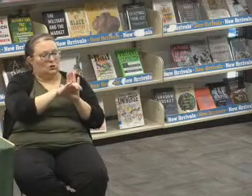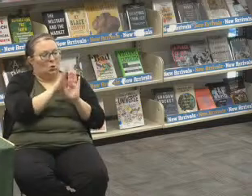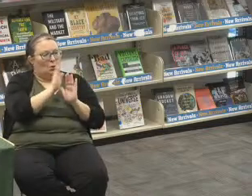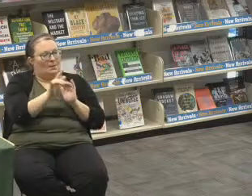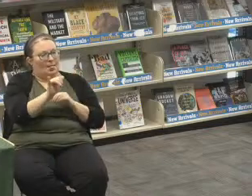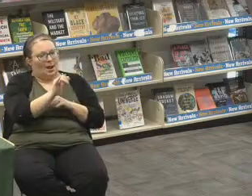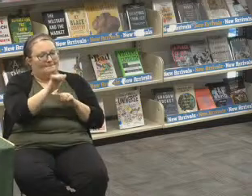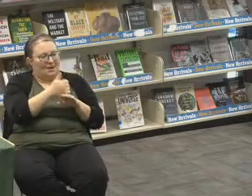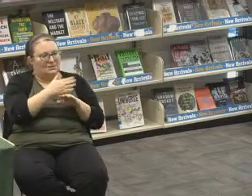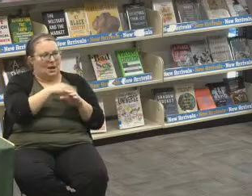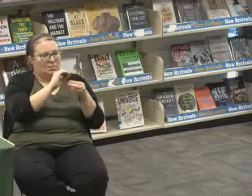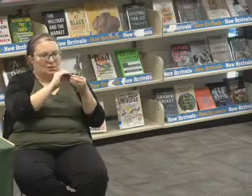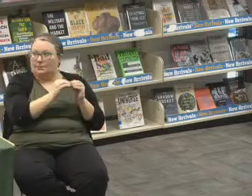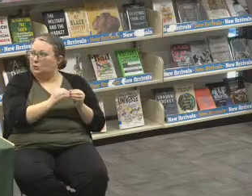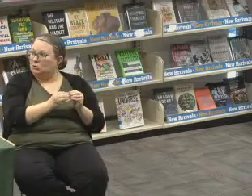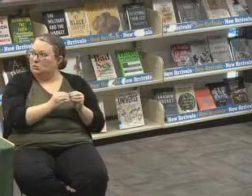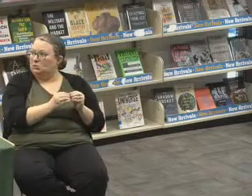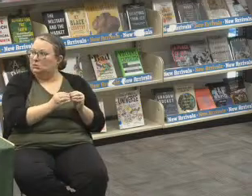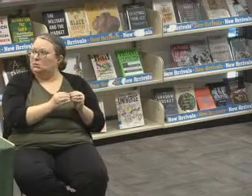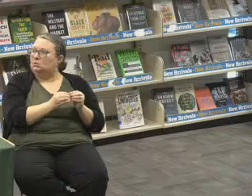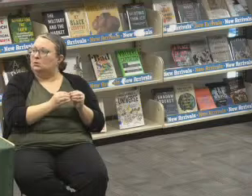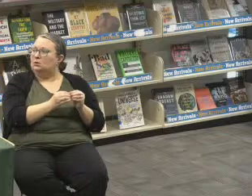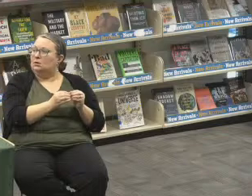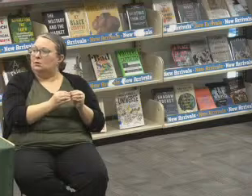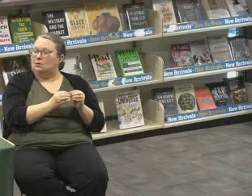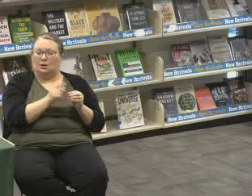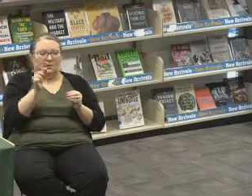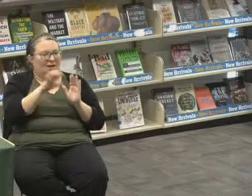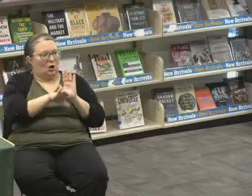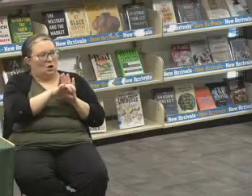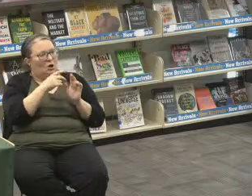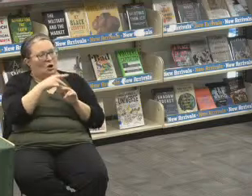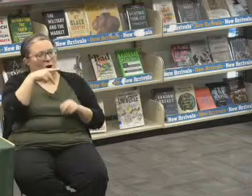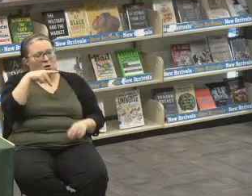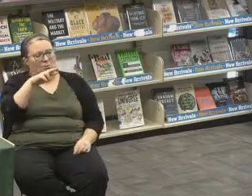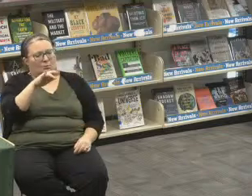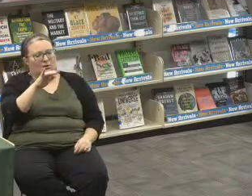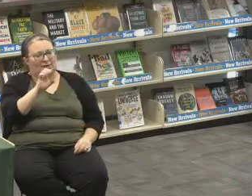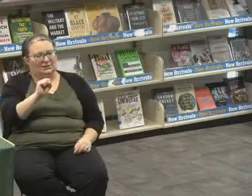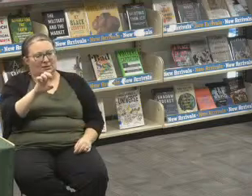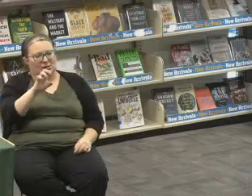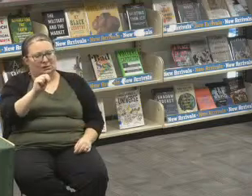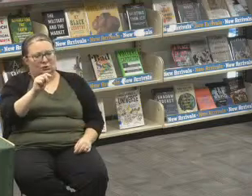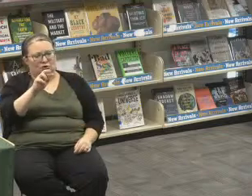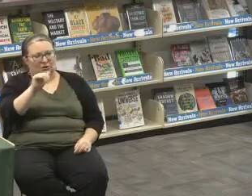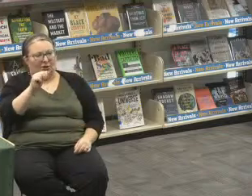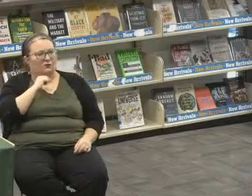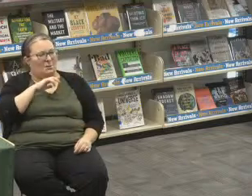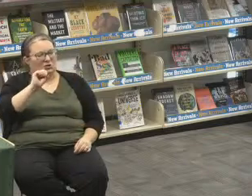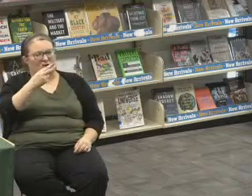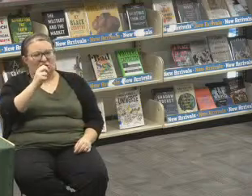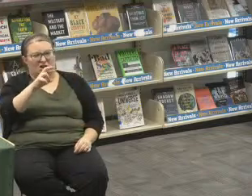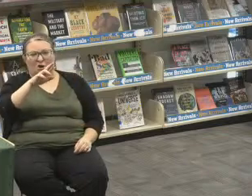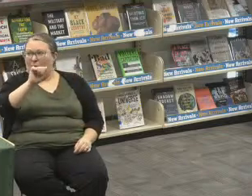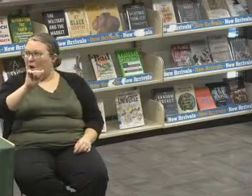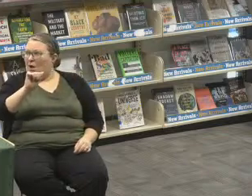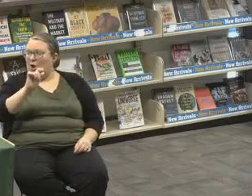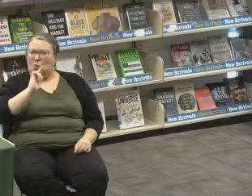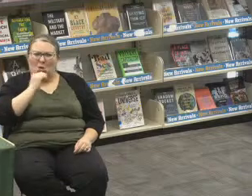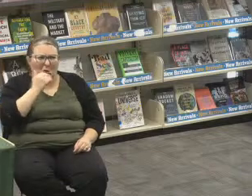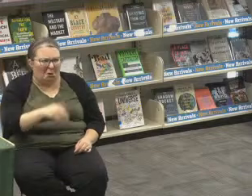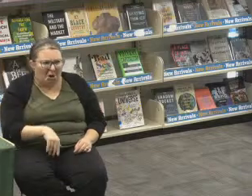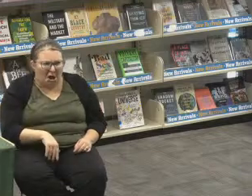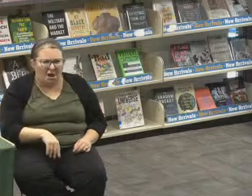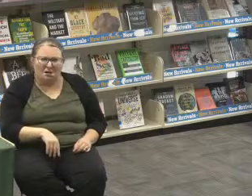like based around these numbers. This is a character called Princess Entrapta from She-Ra. If you've never seen it, it is really